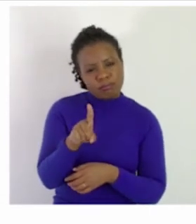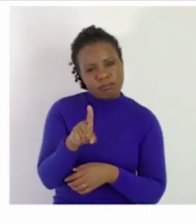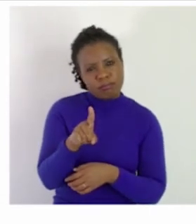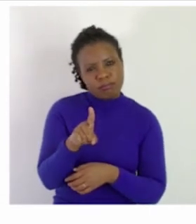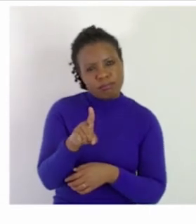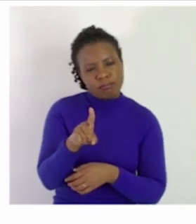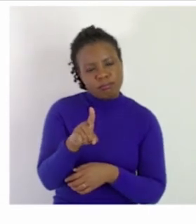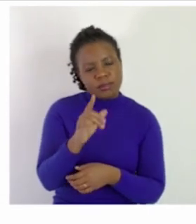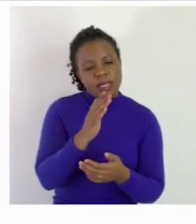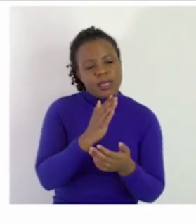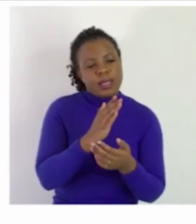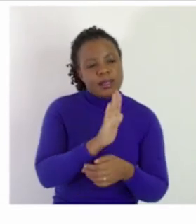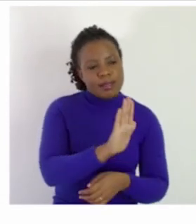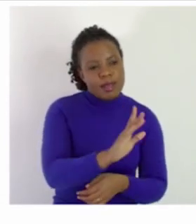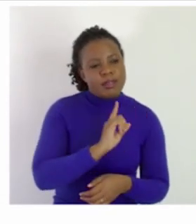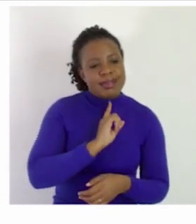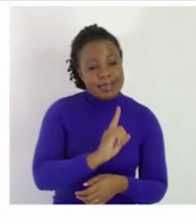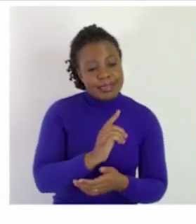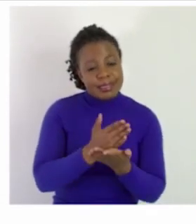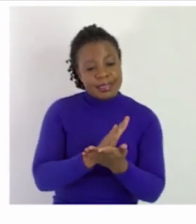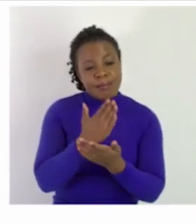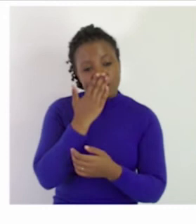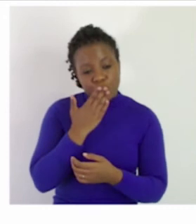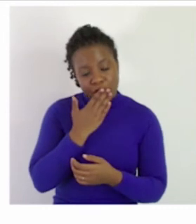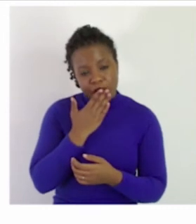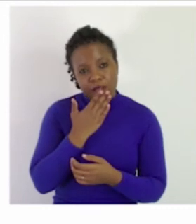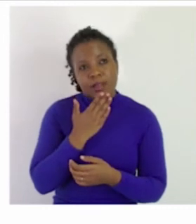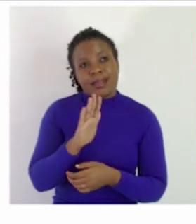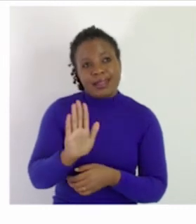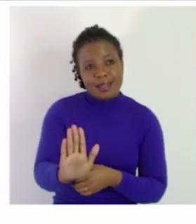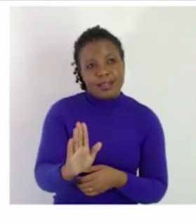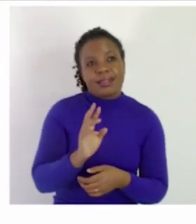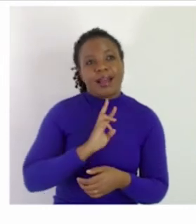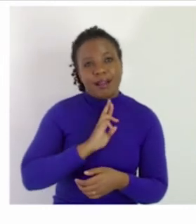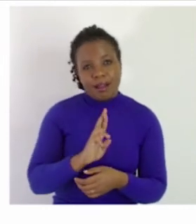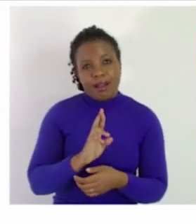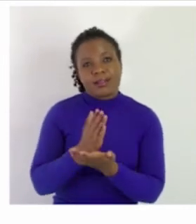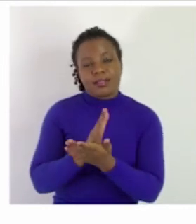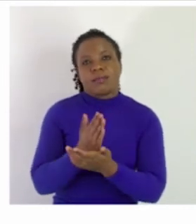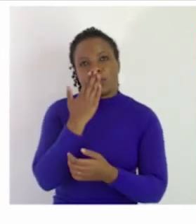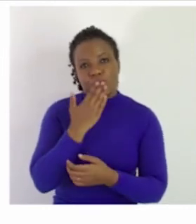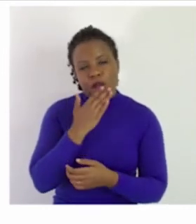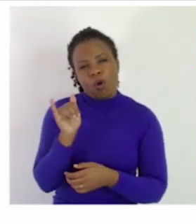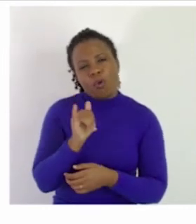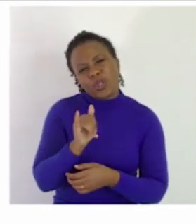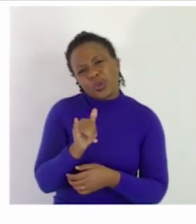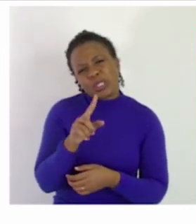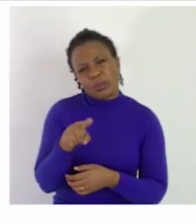sugar, there are some sugar. So we would say there is some